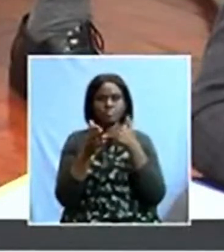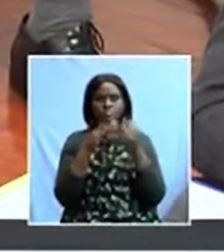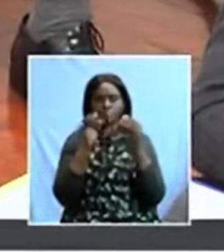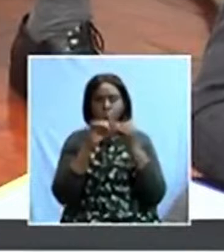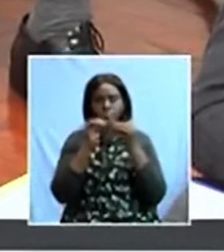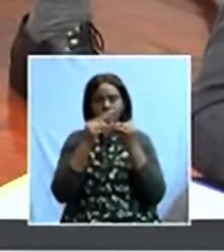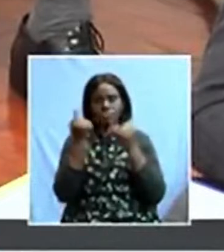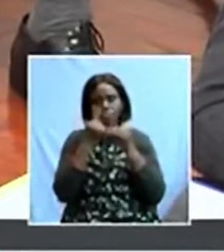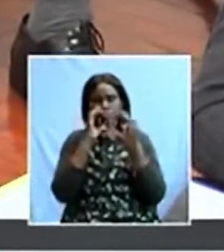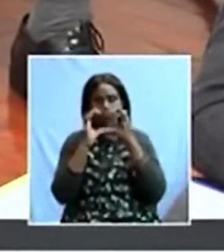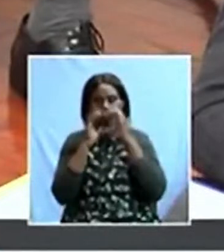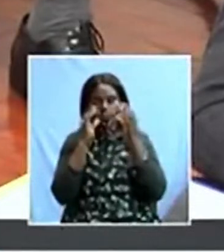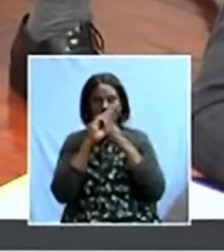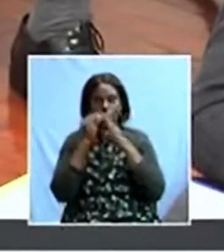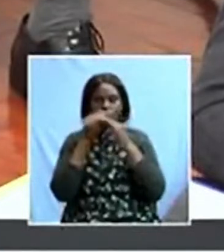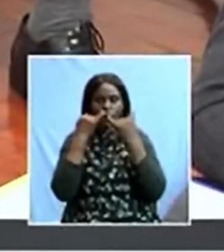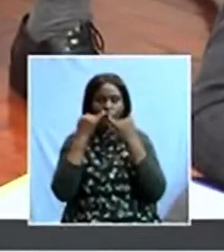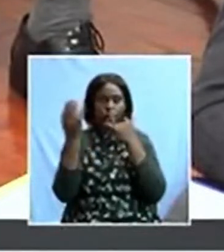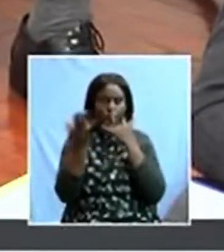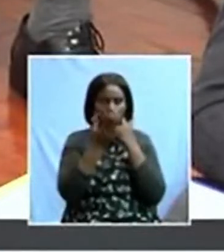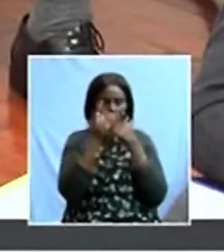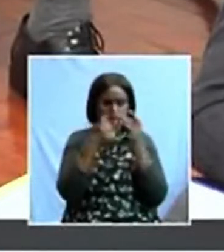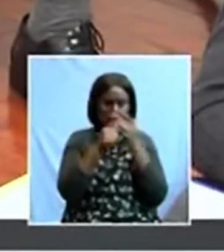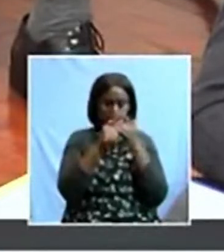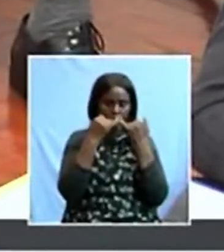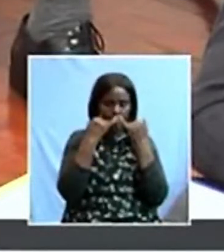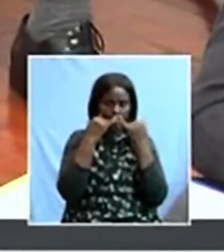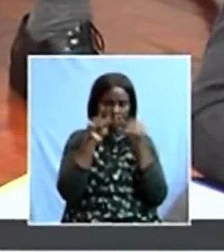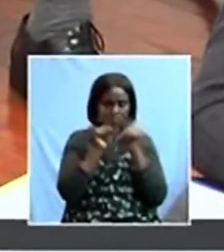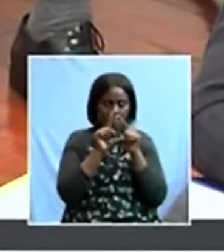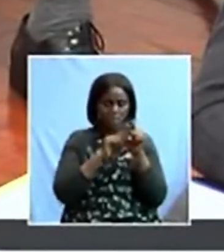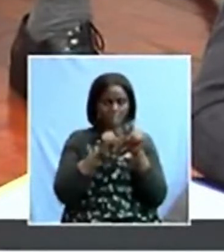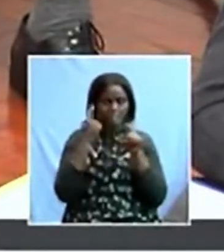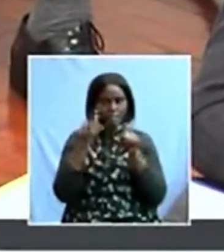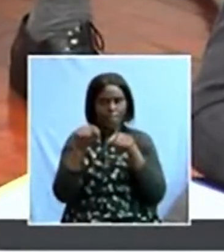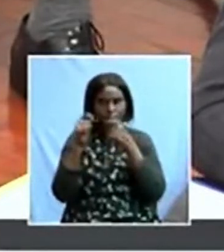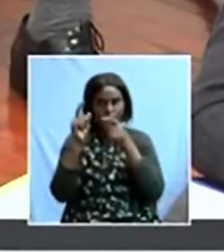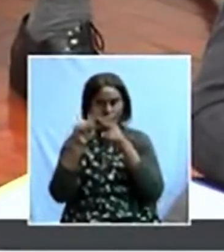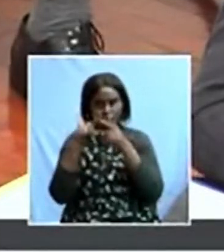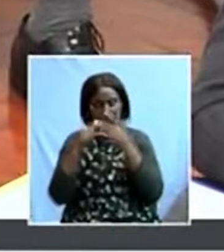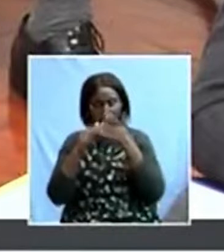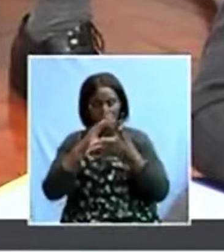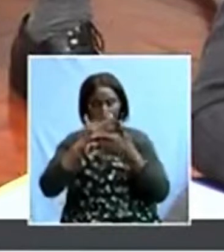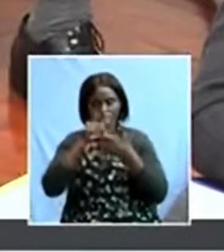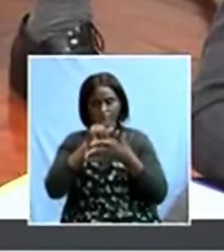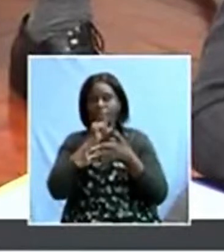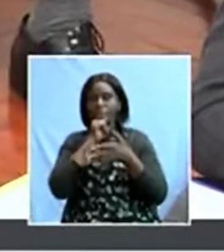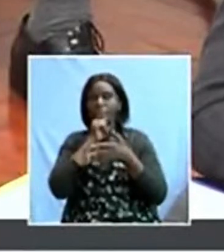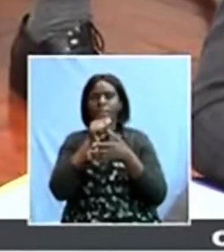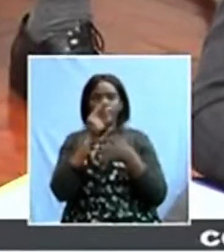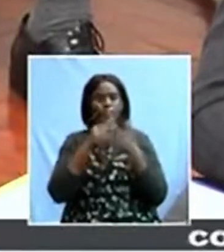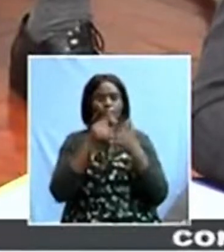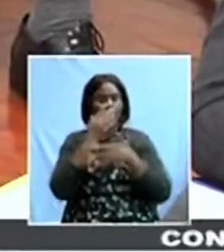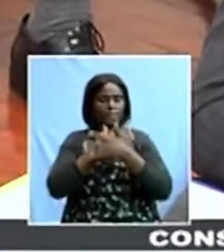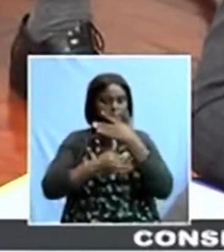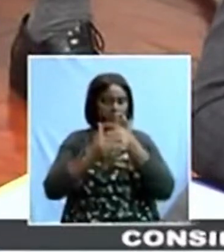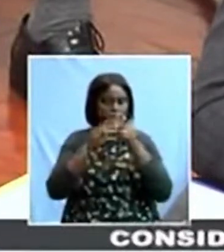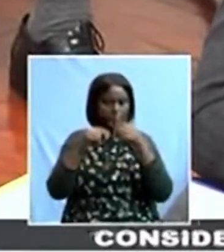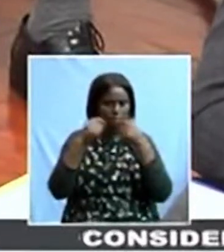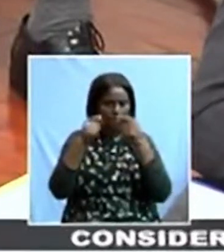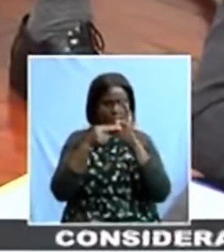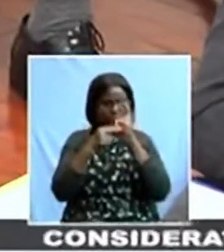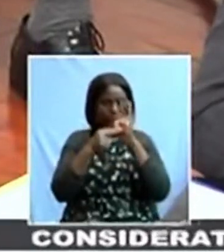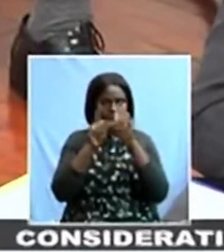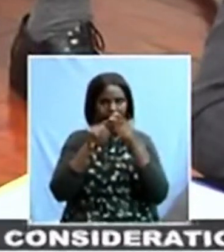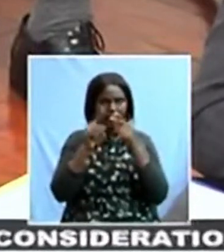simply communicate or inform them. That information was given, but then the laptops were not physically